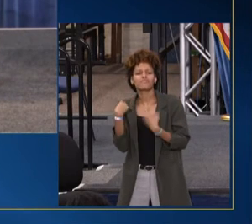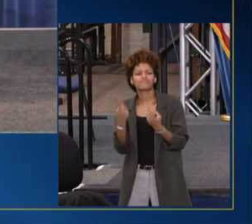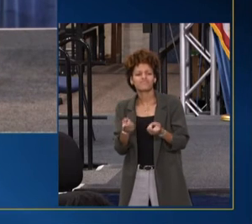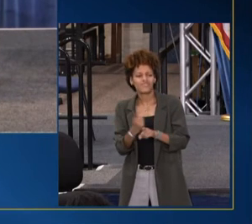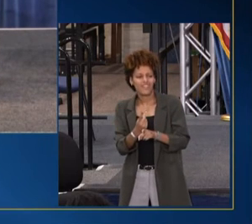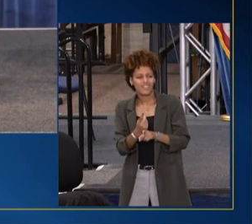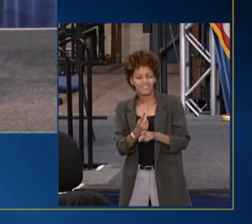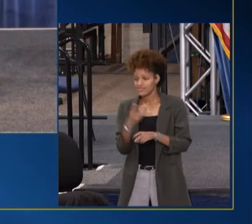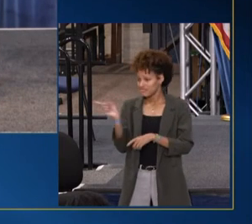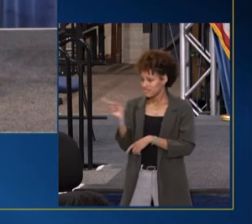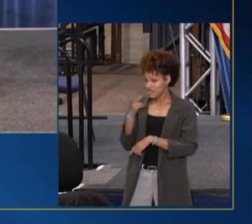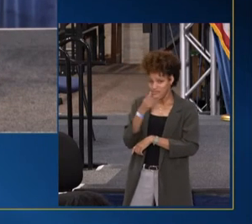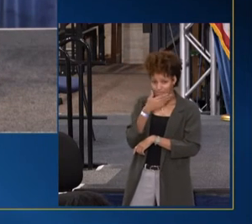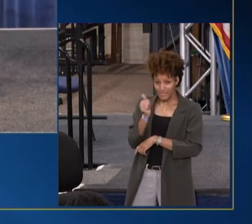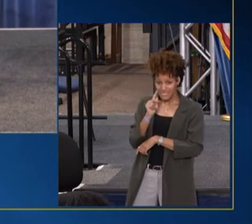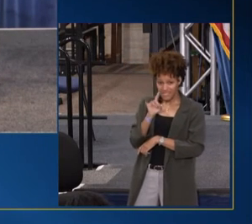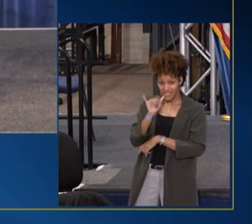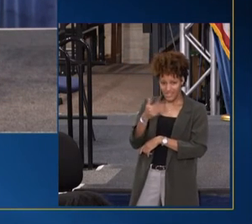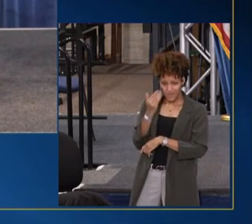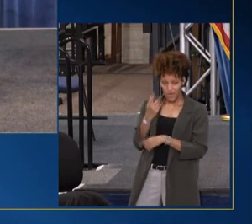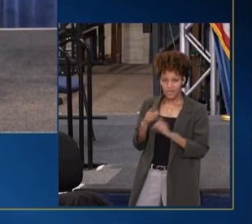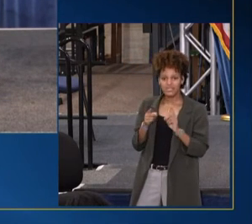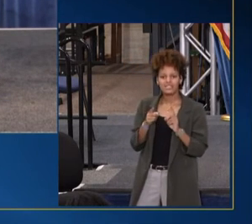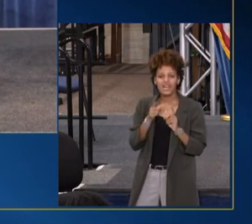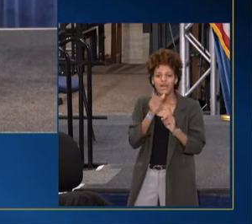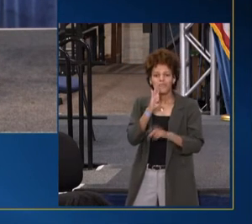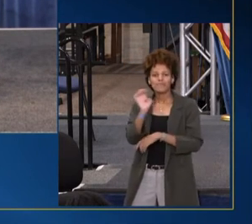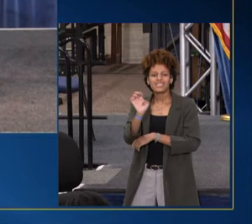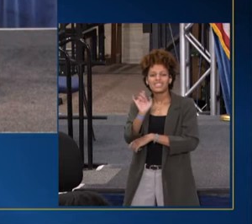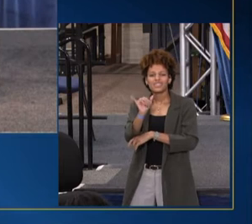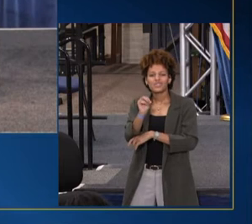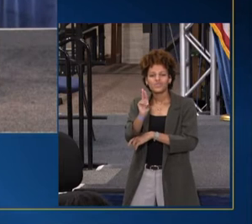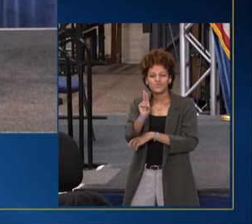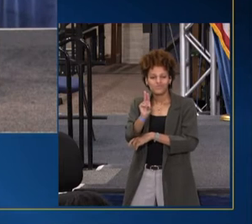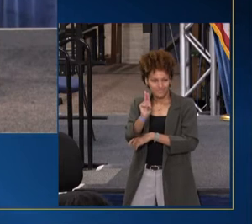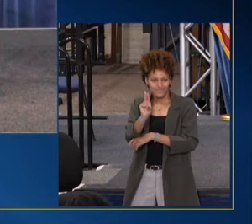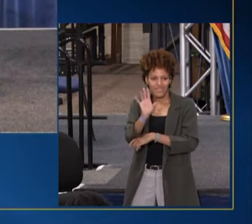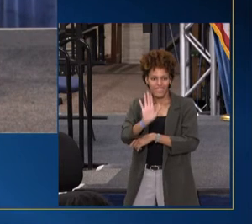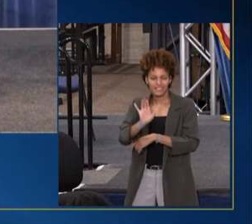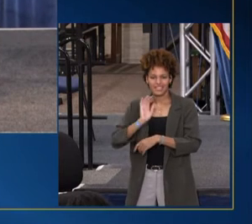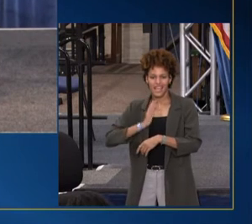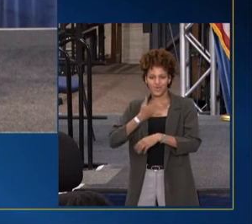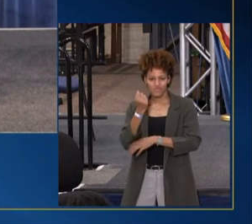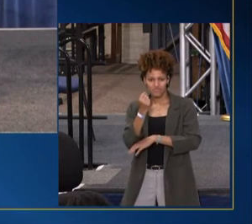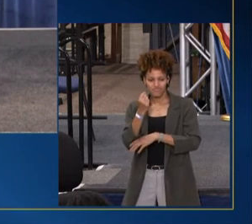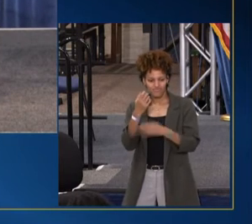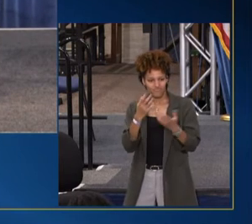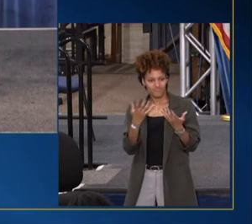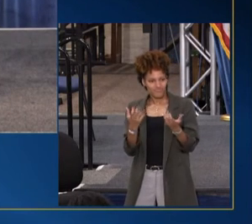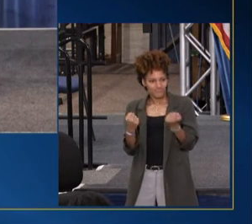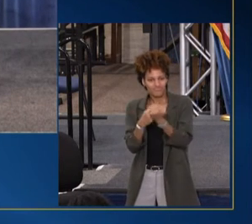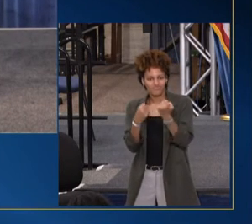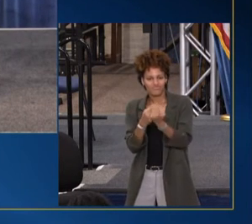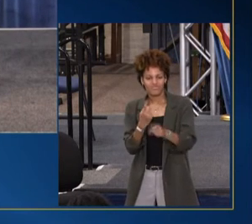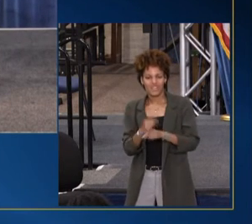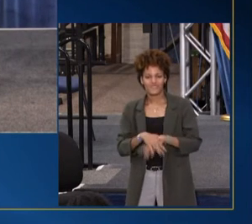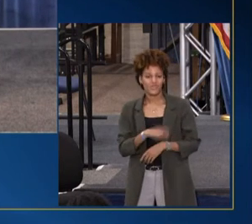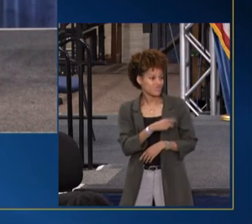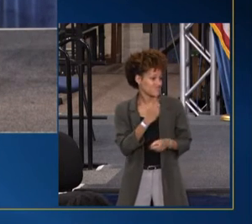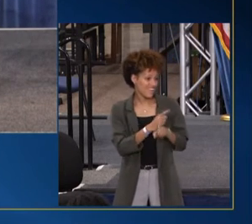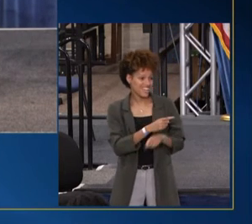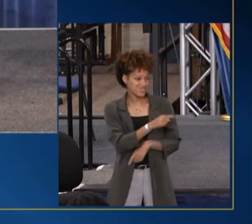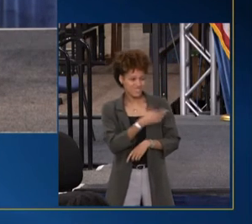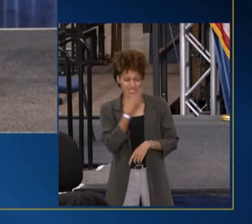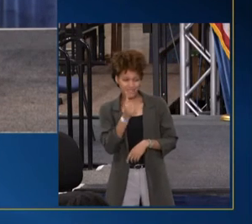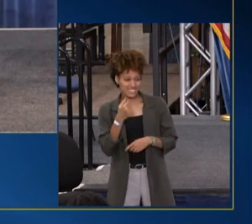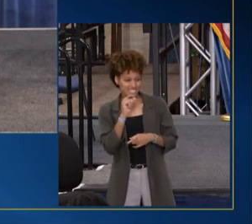Best Kelly I know. Come and be you, and that's what our movement needs. I love that. You are the best Imani